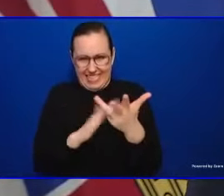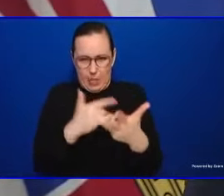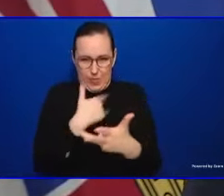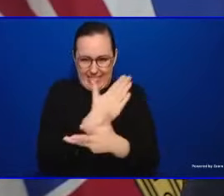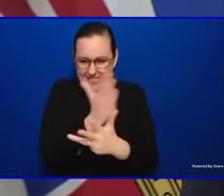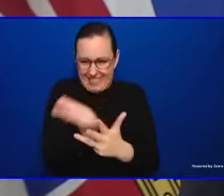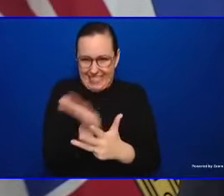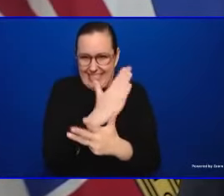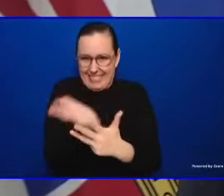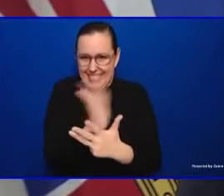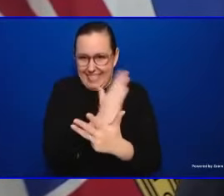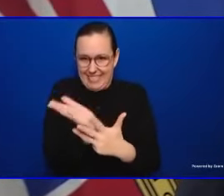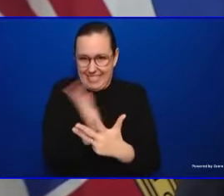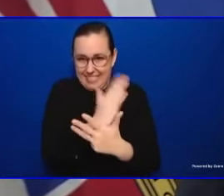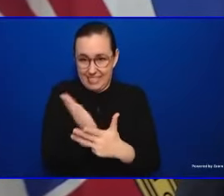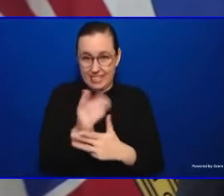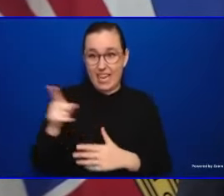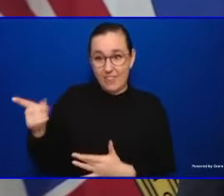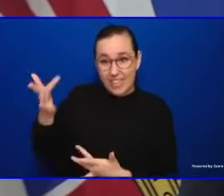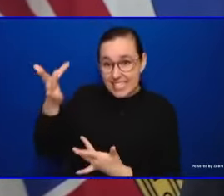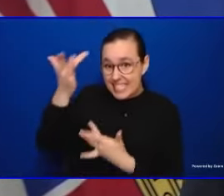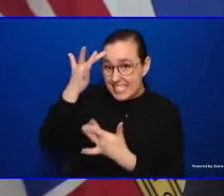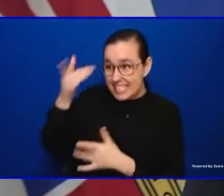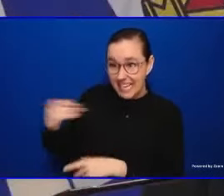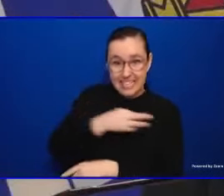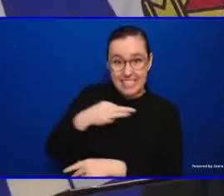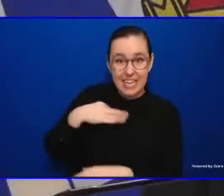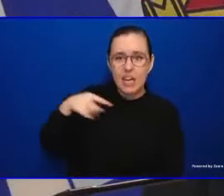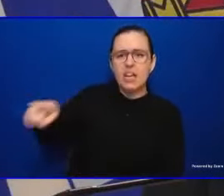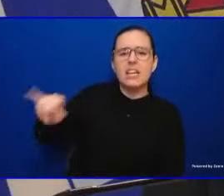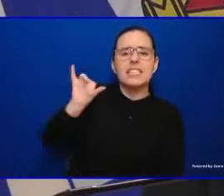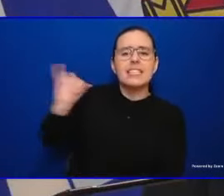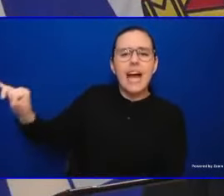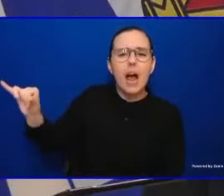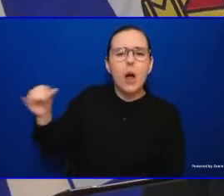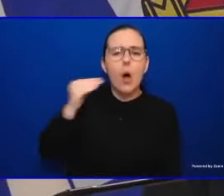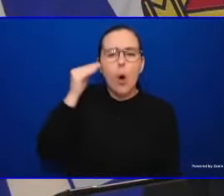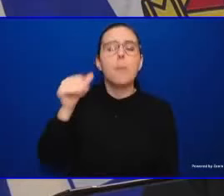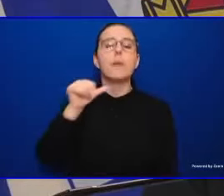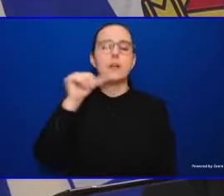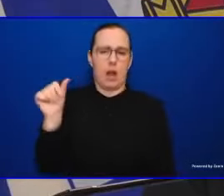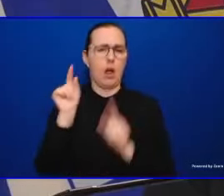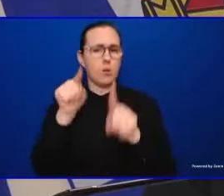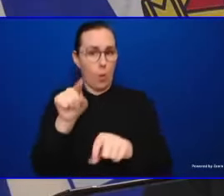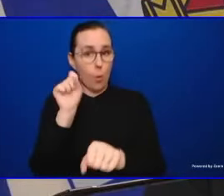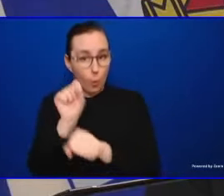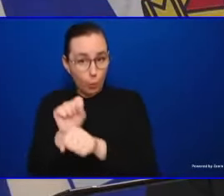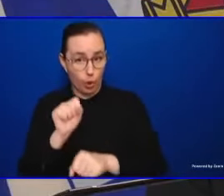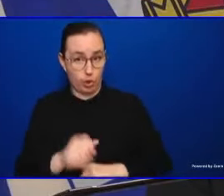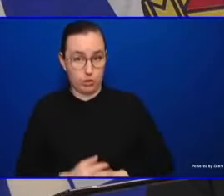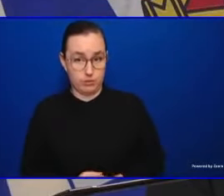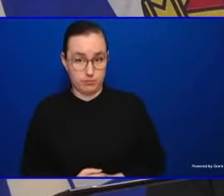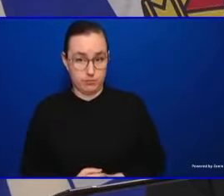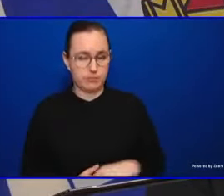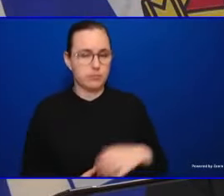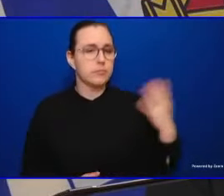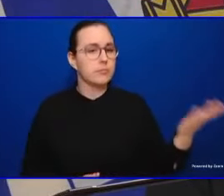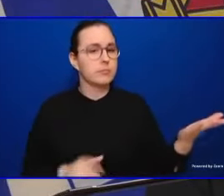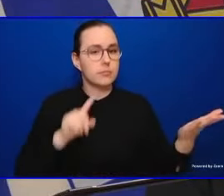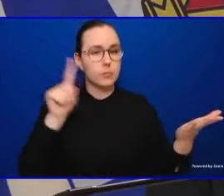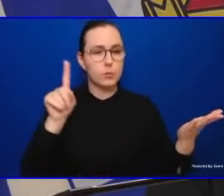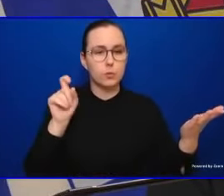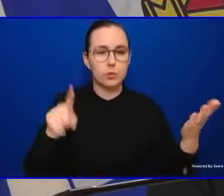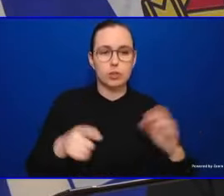We go to Richard Sussman, Global News. Part of the anxiousness people are feeling is around sort of a lack of specifics.